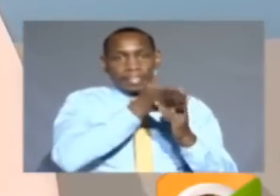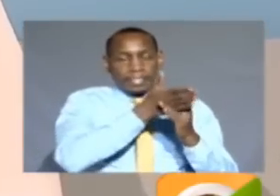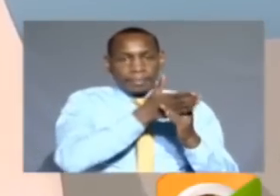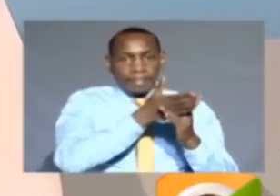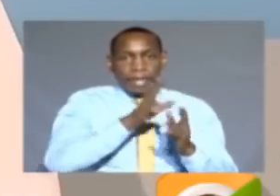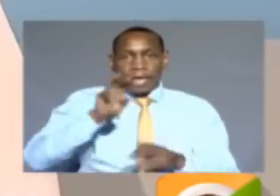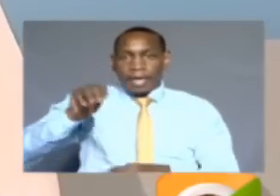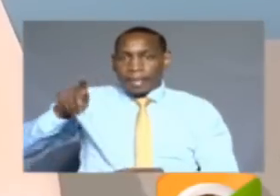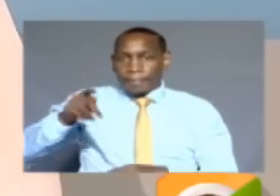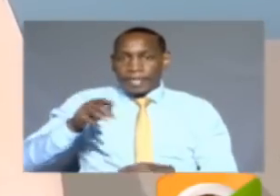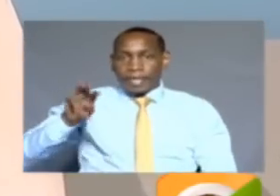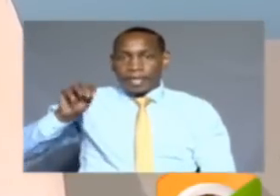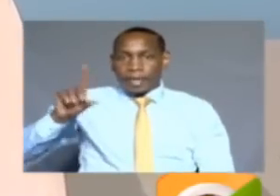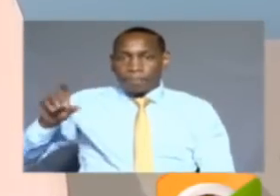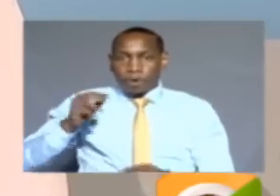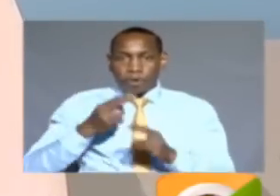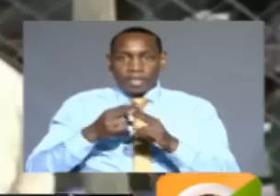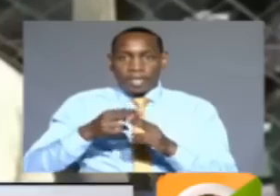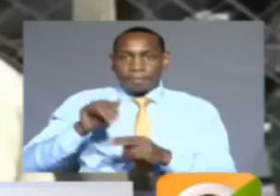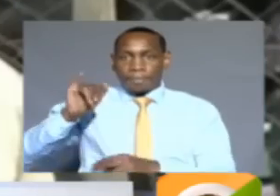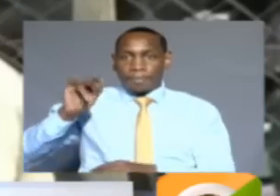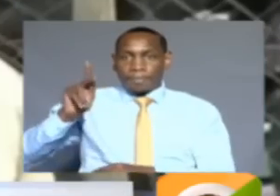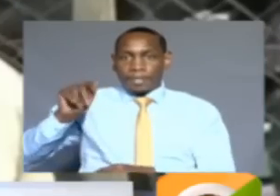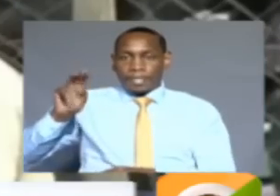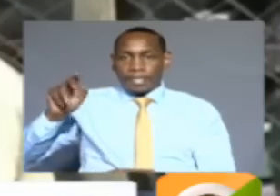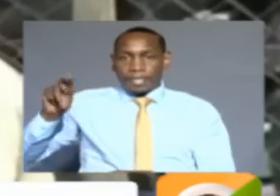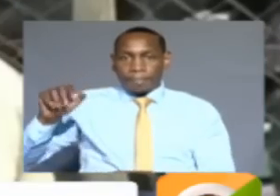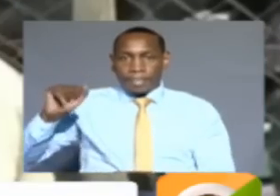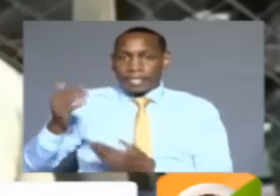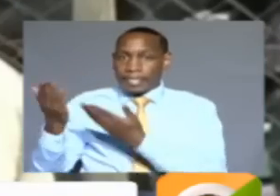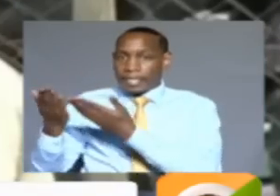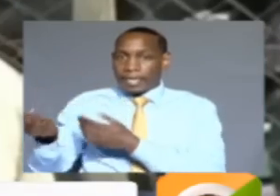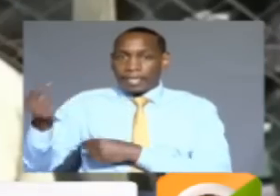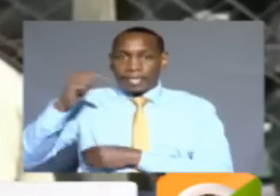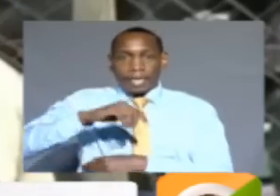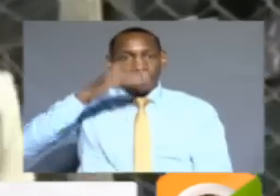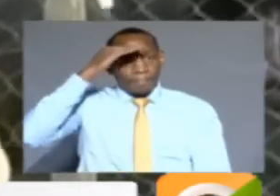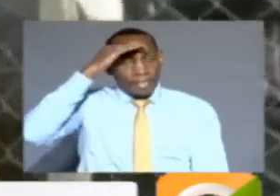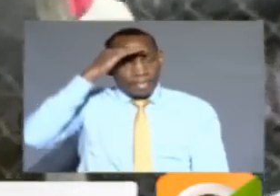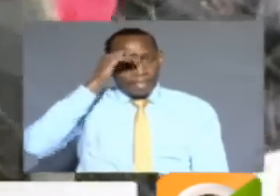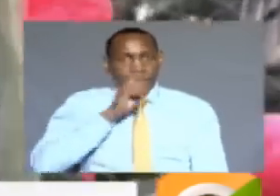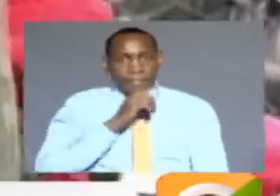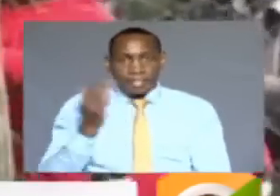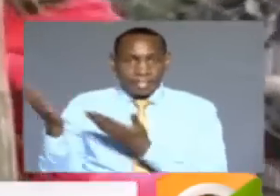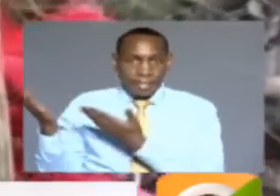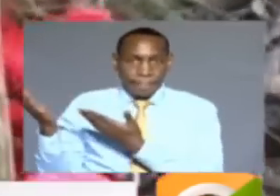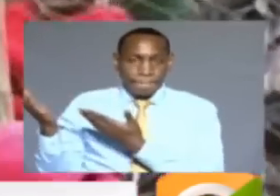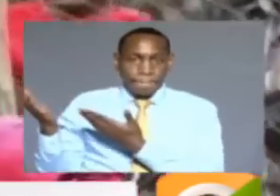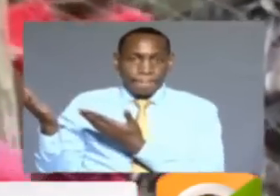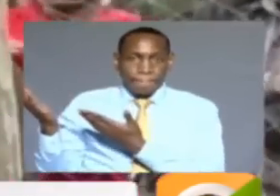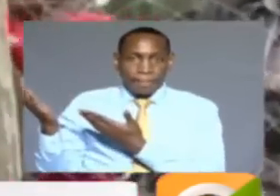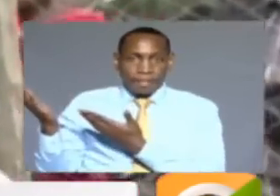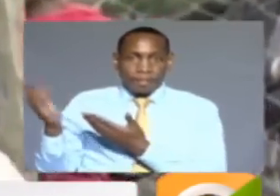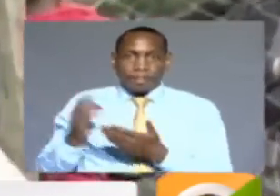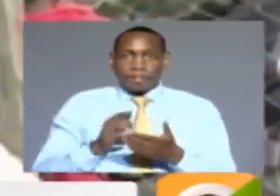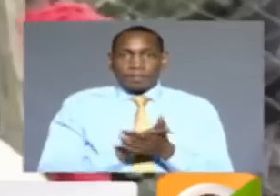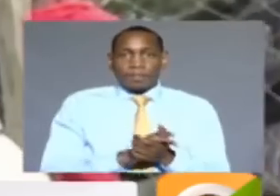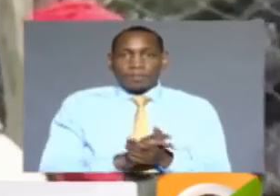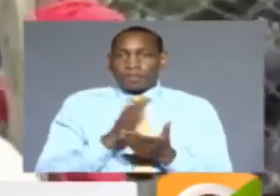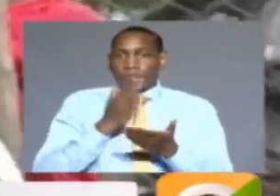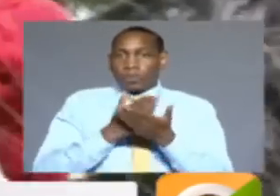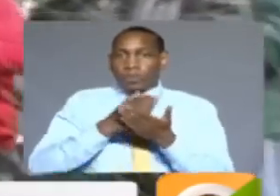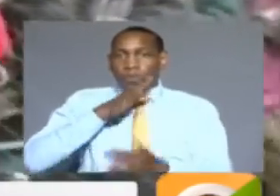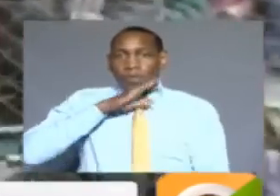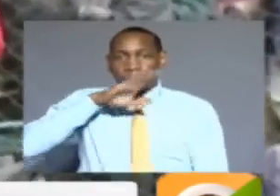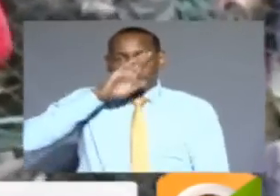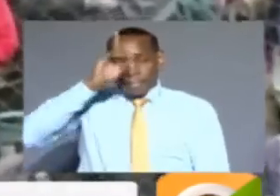of Parliament for Molo, Kuria Kimani, who came in drunk. And I think we can see some of the images there. And what was upsetting to